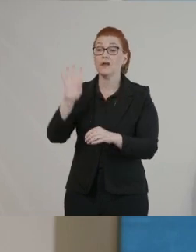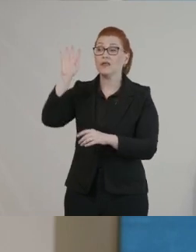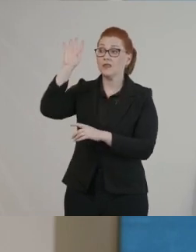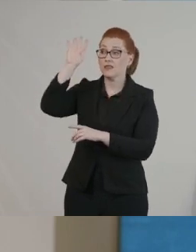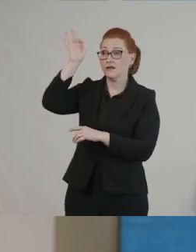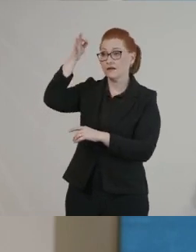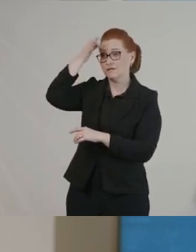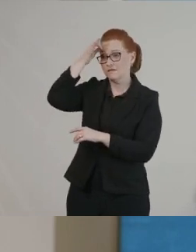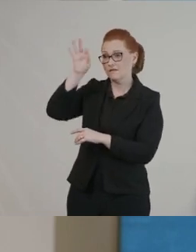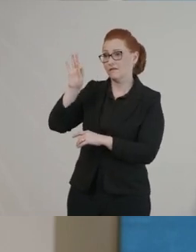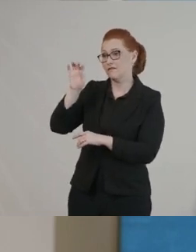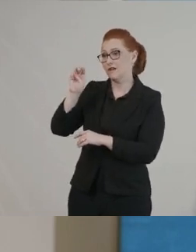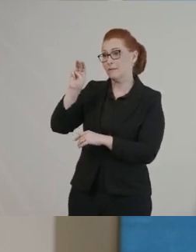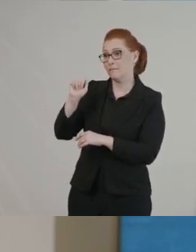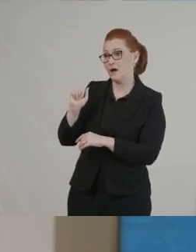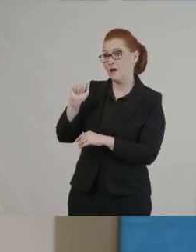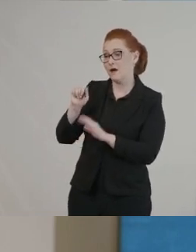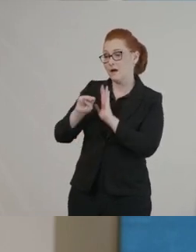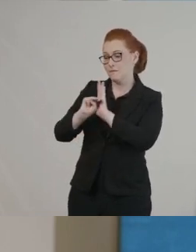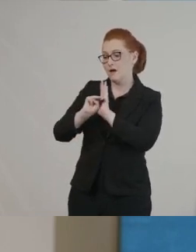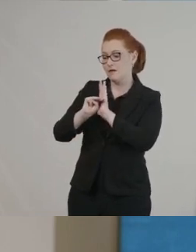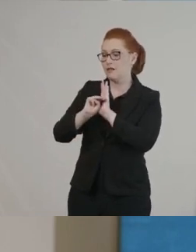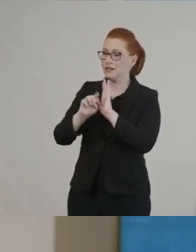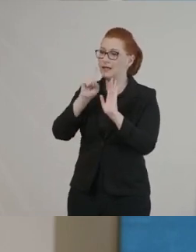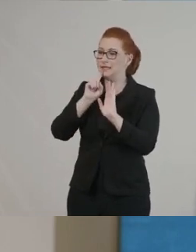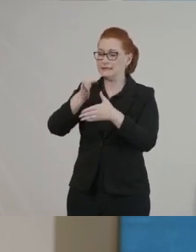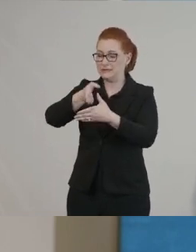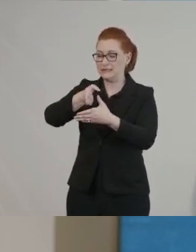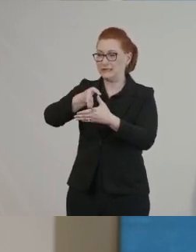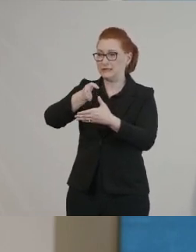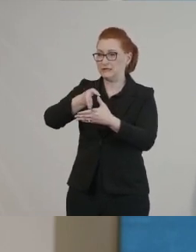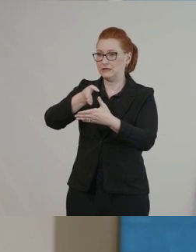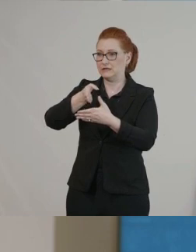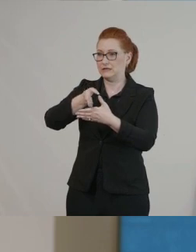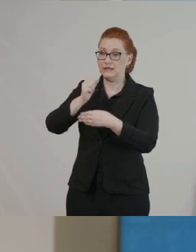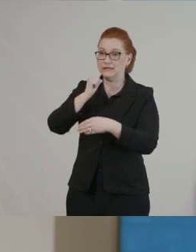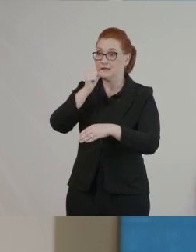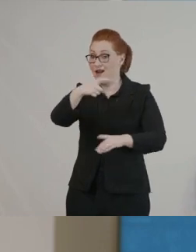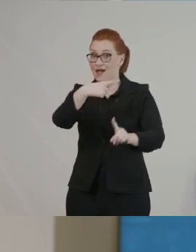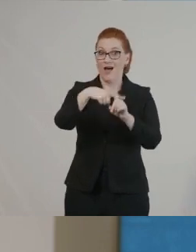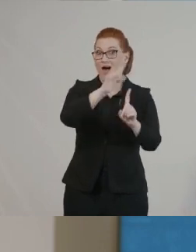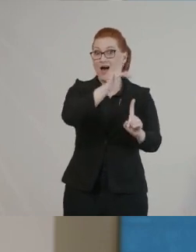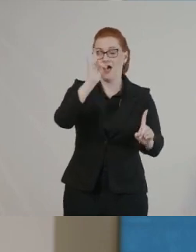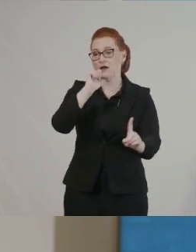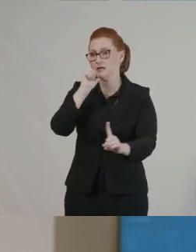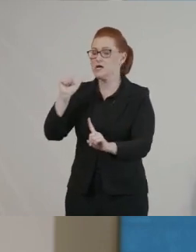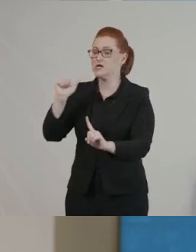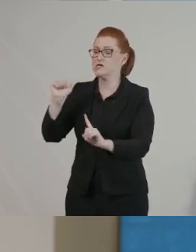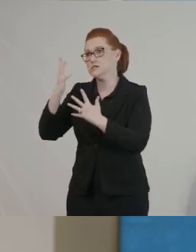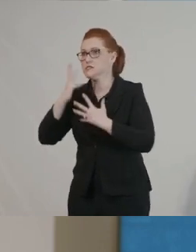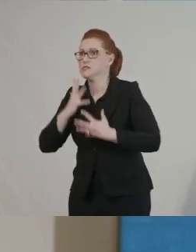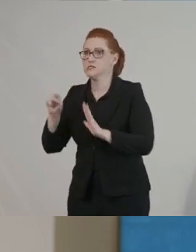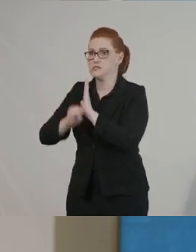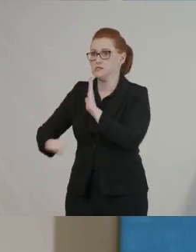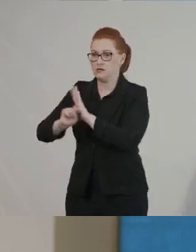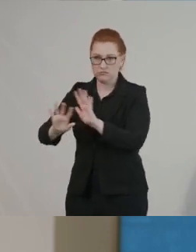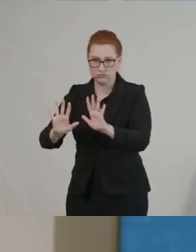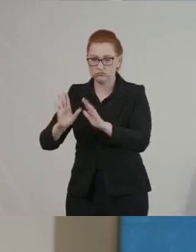it's not the rosiest like the IHME model. The thing that's really good about the model is what they've done is on